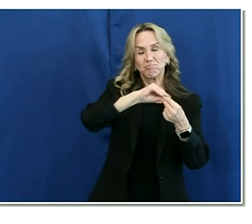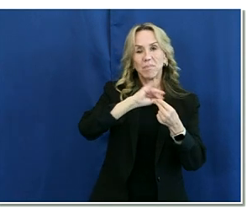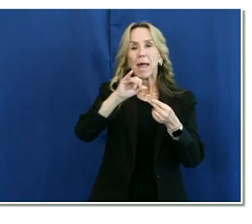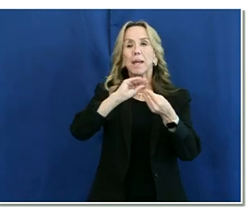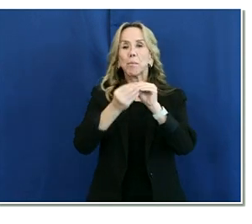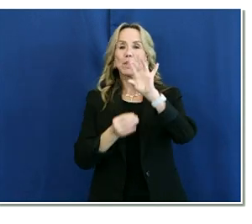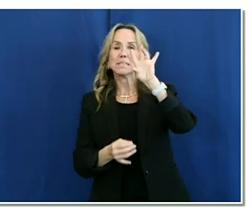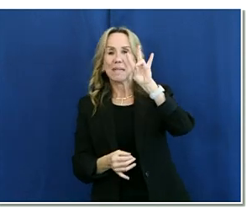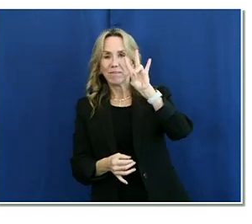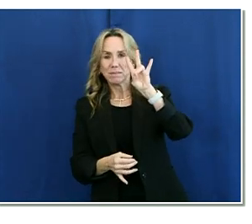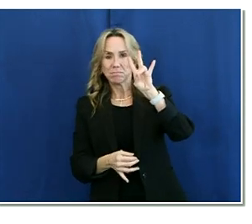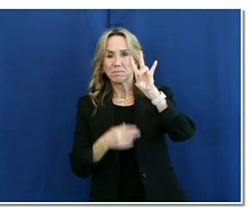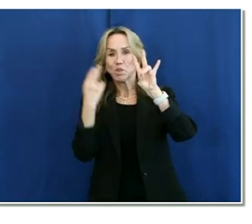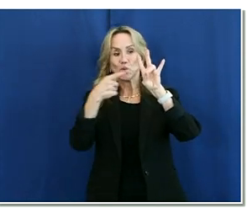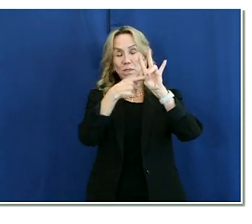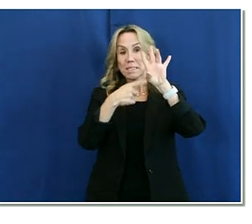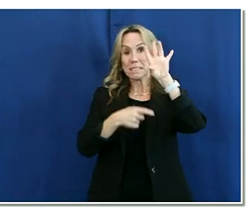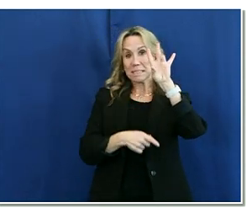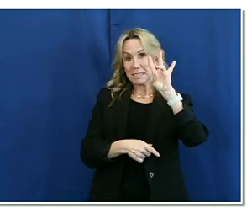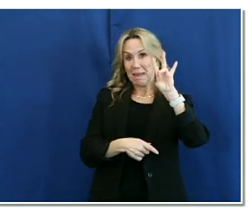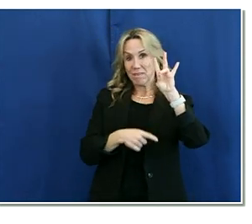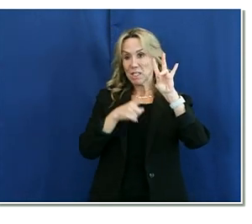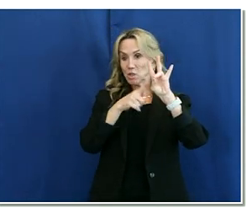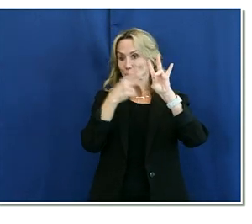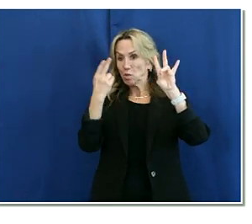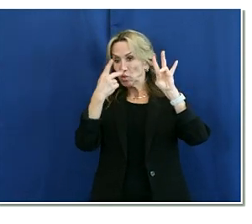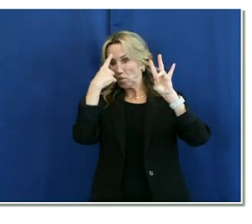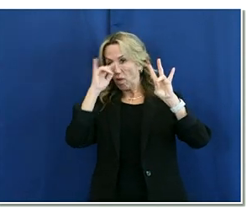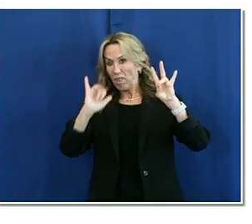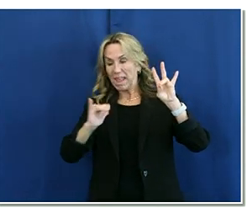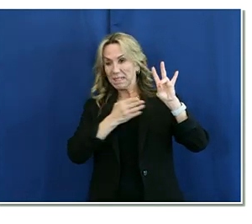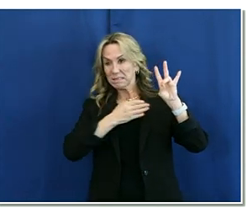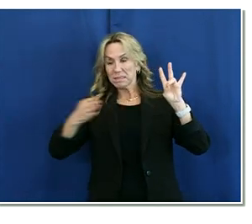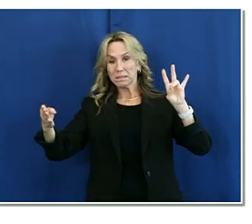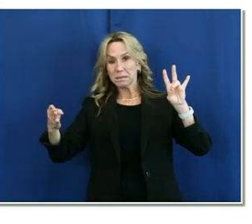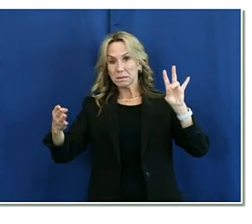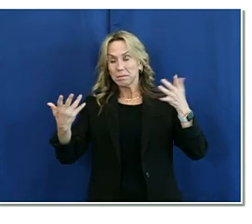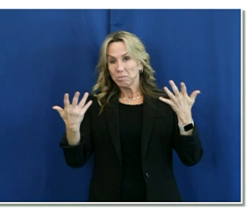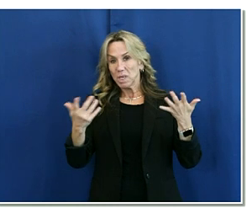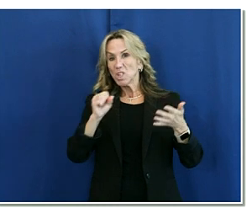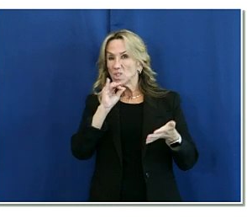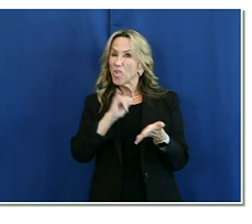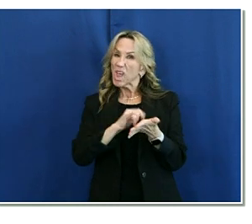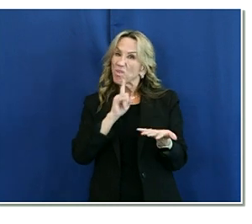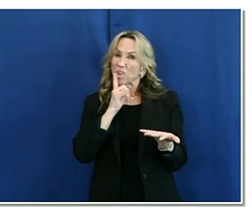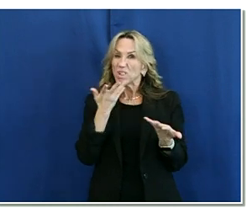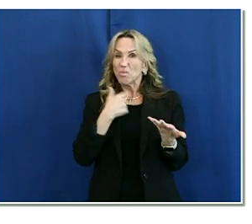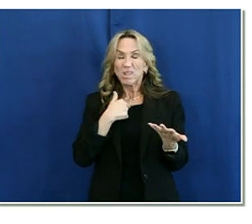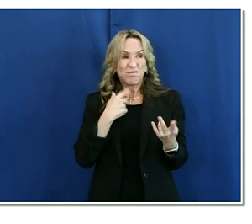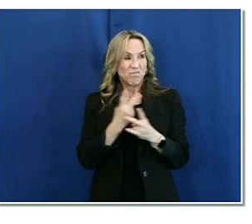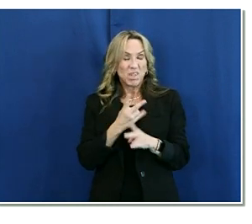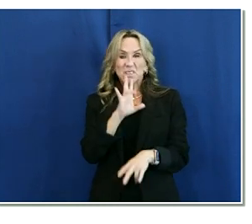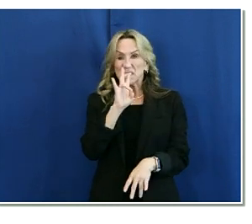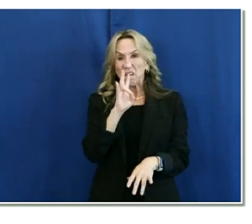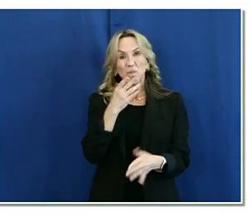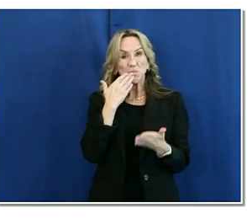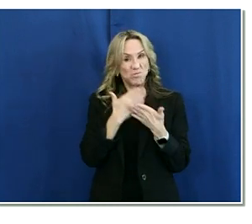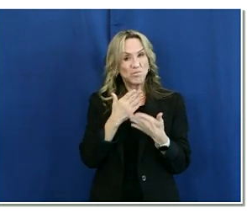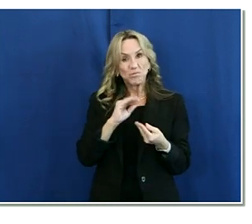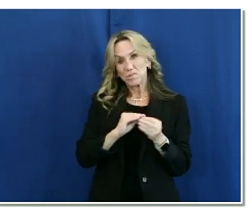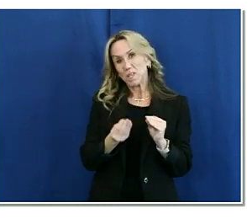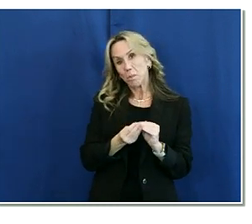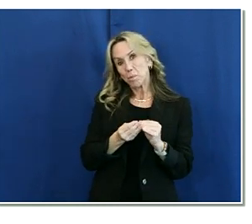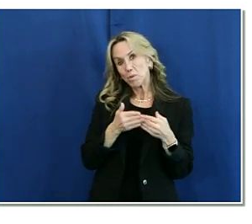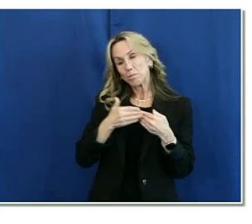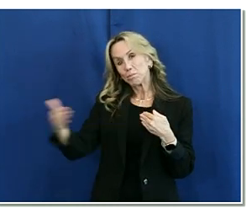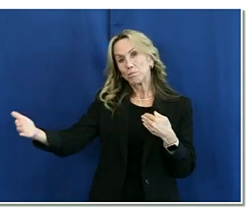a result of looking at these numbers for what would be a reasonable number going forward. And again, we have